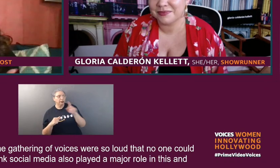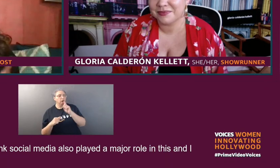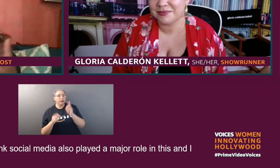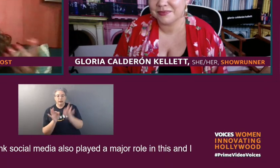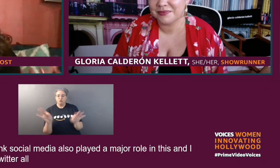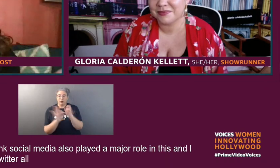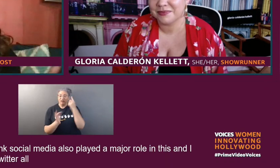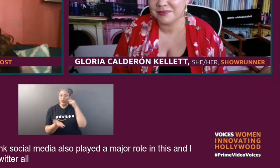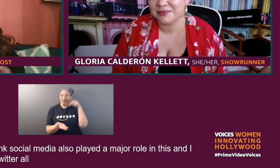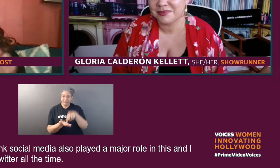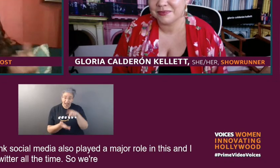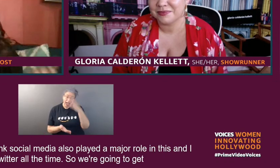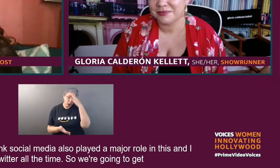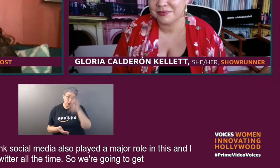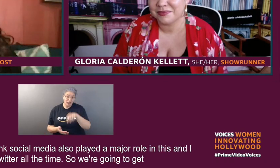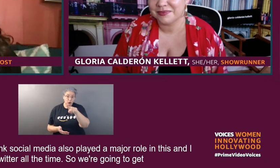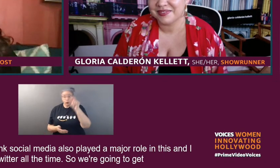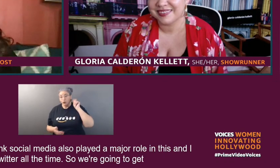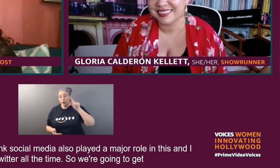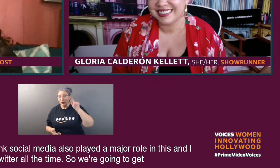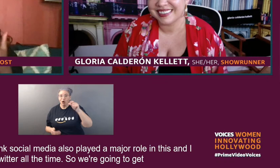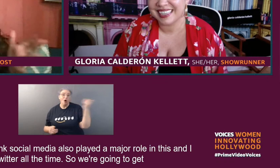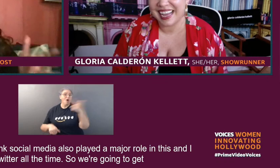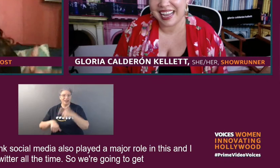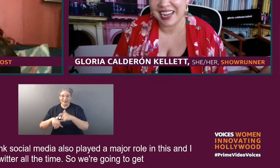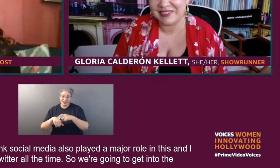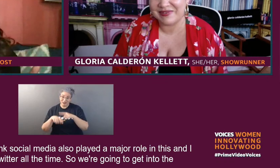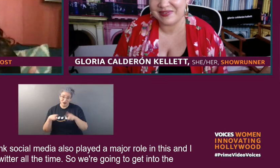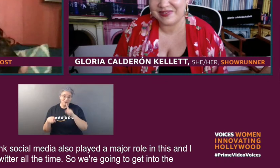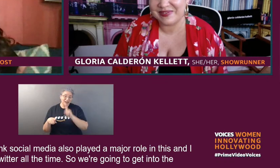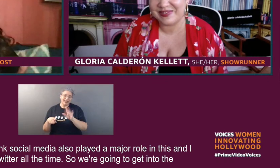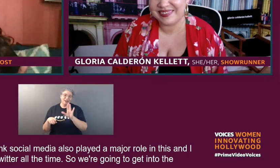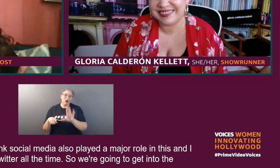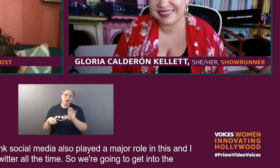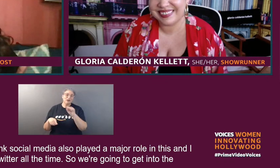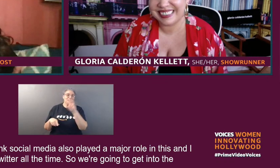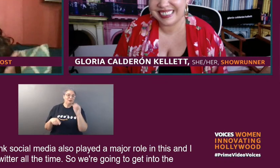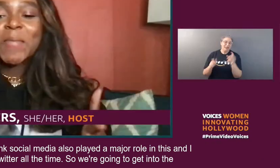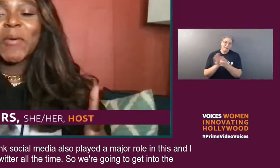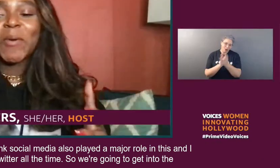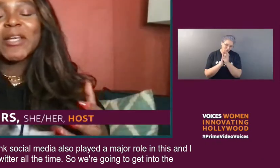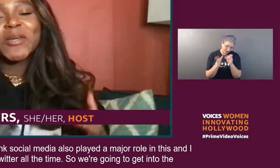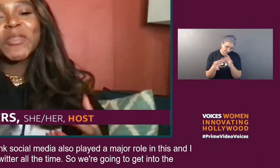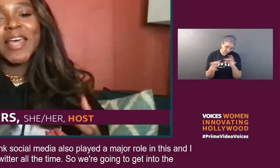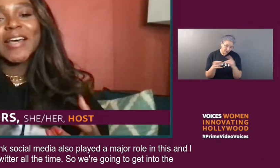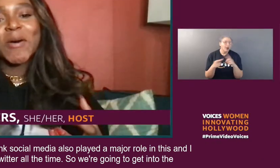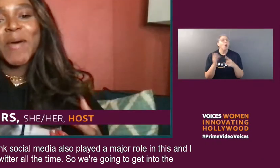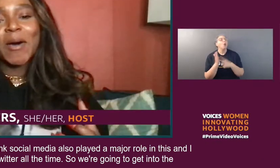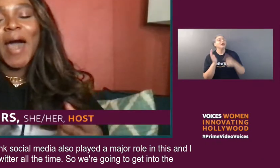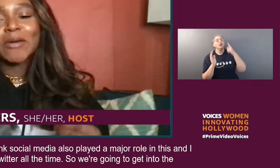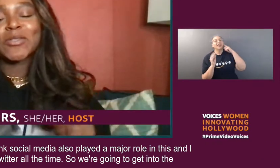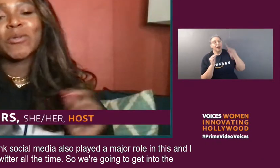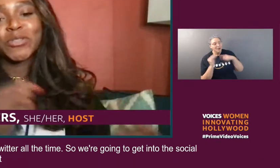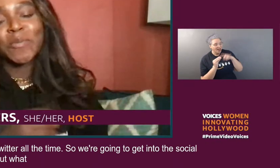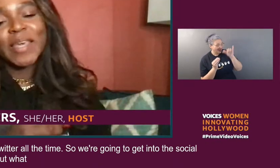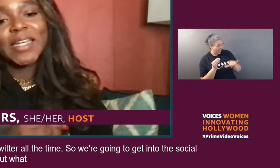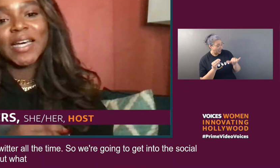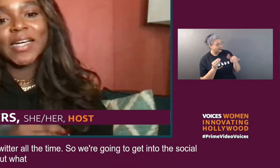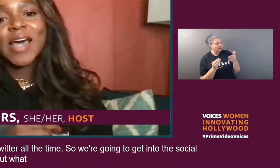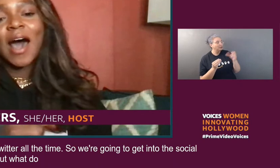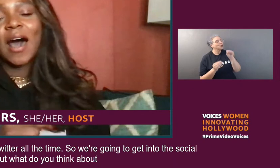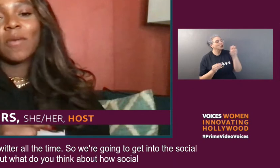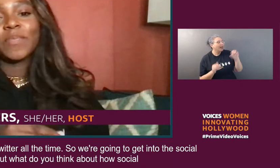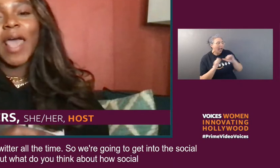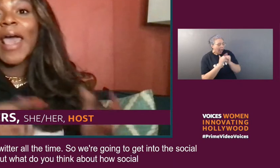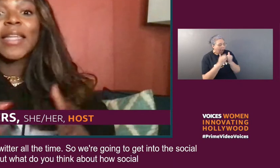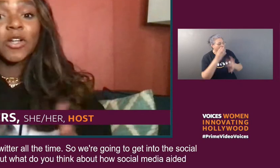in this. And I know you are on Twitter all the time, so we're gonna get into the social media moments. But what do you think about how social